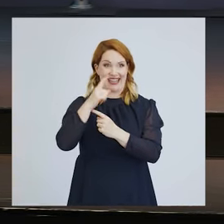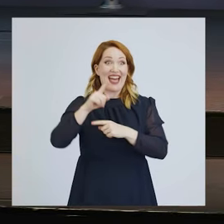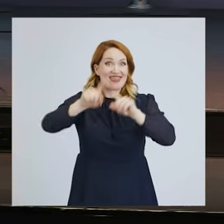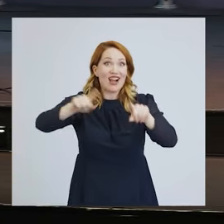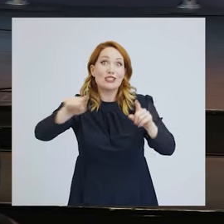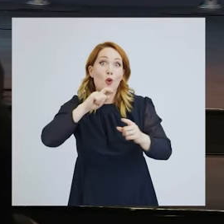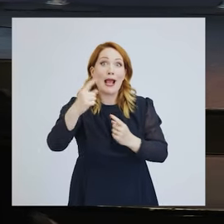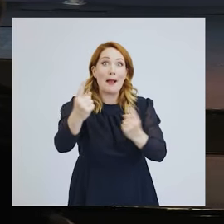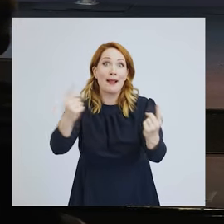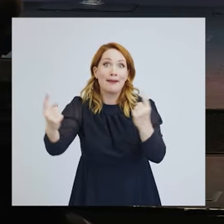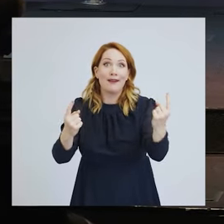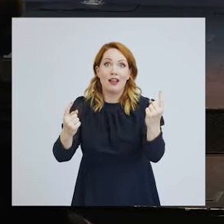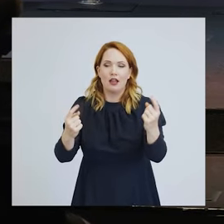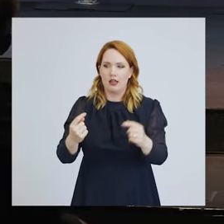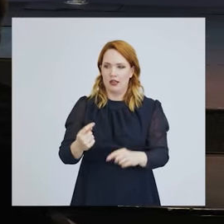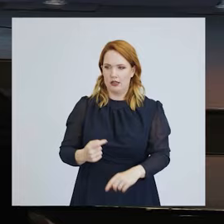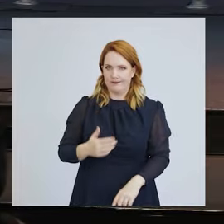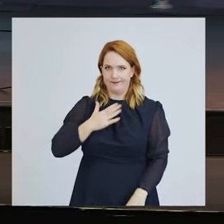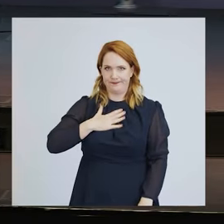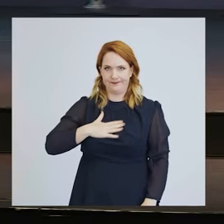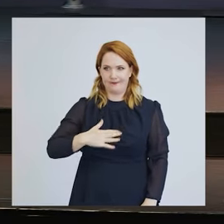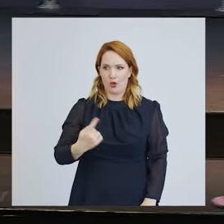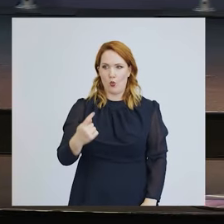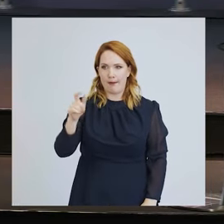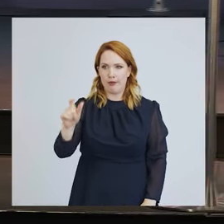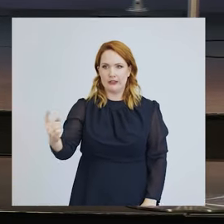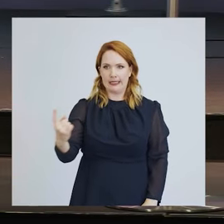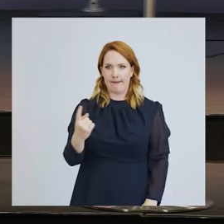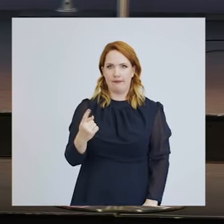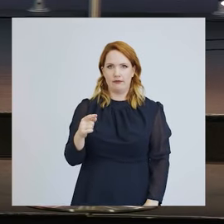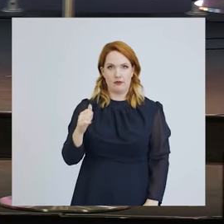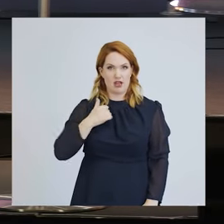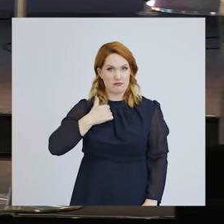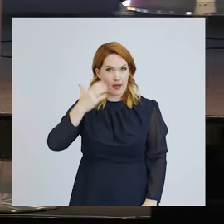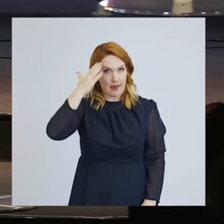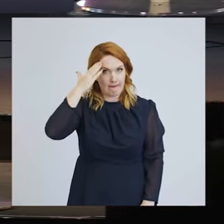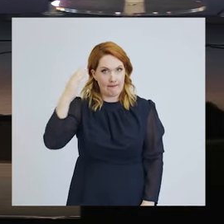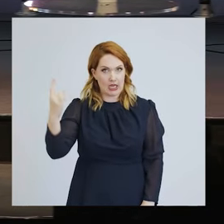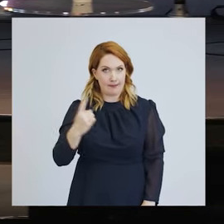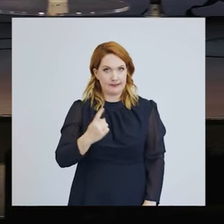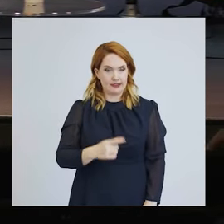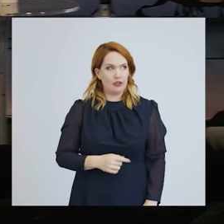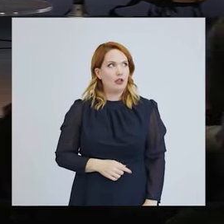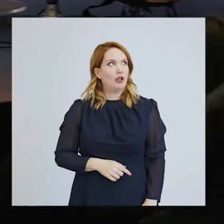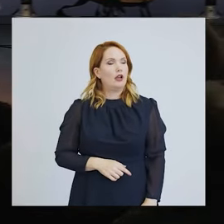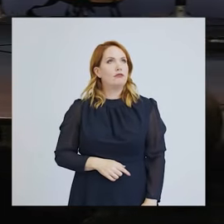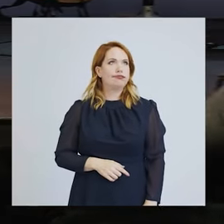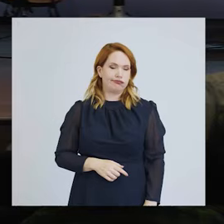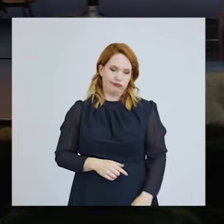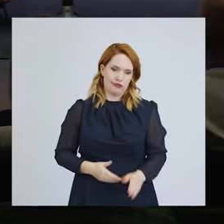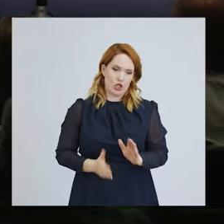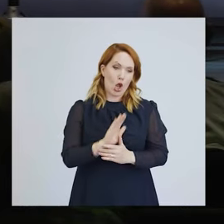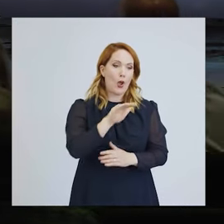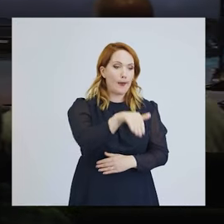prayer meeting thinking that tens of thousands of people are going to turn up. One person shows up. It was my